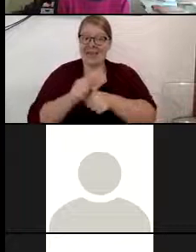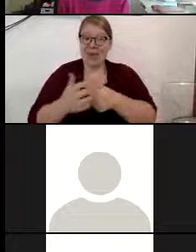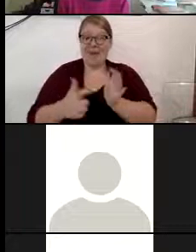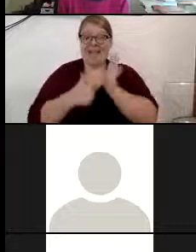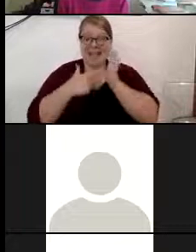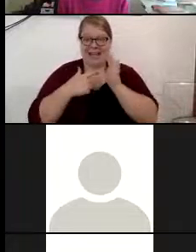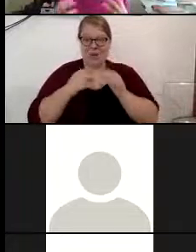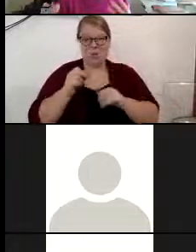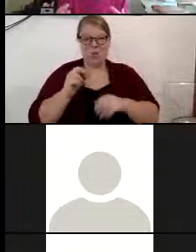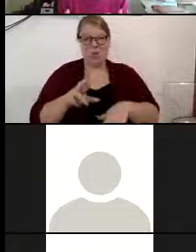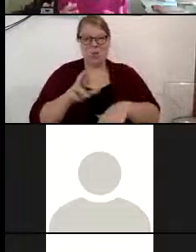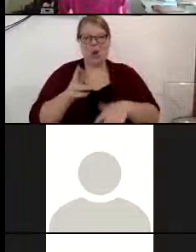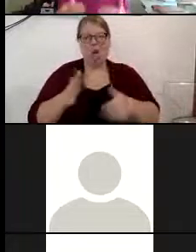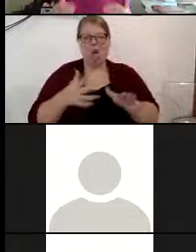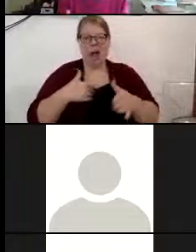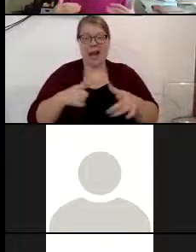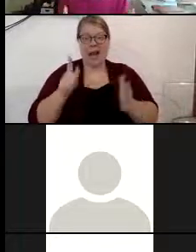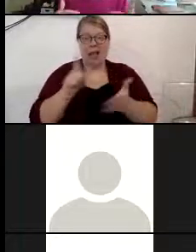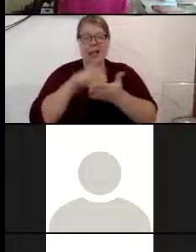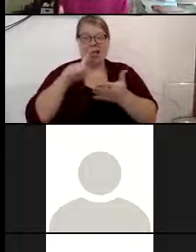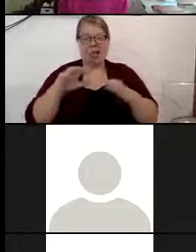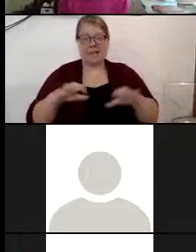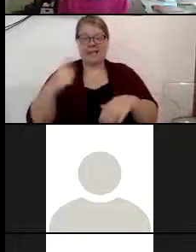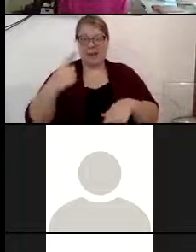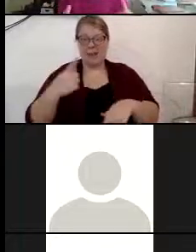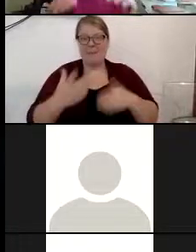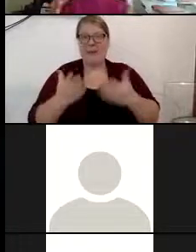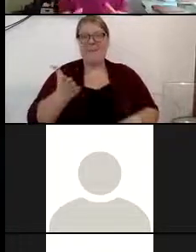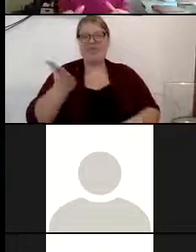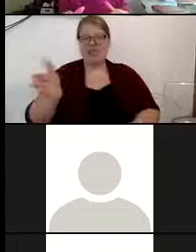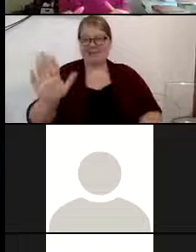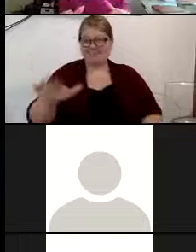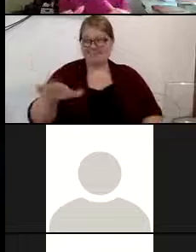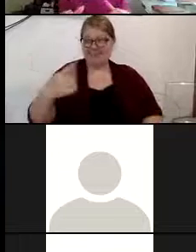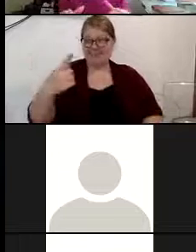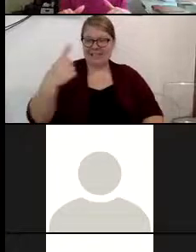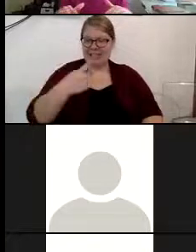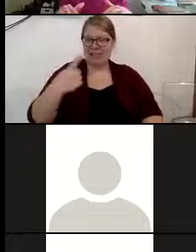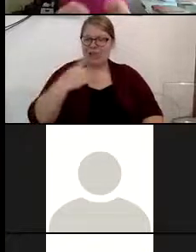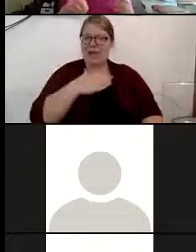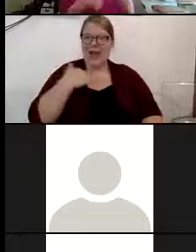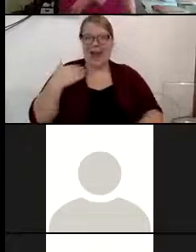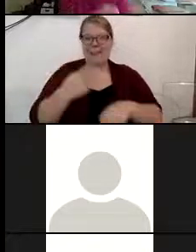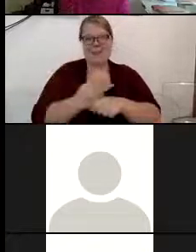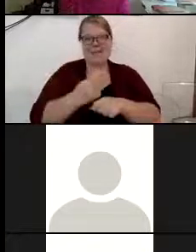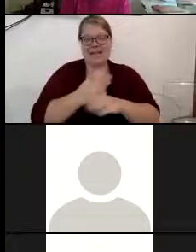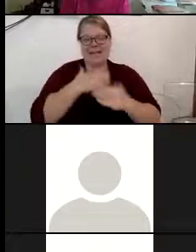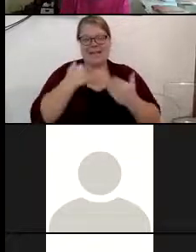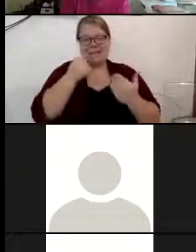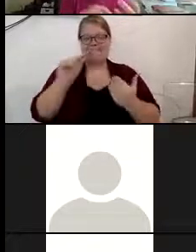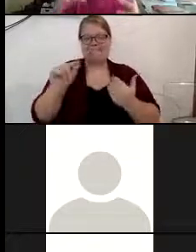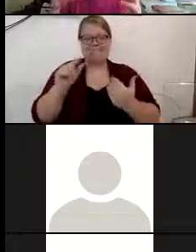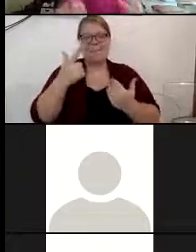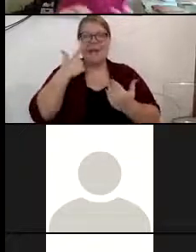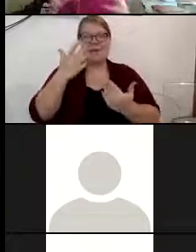acts, you may want to suggest that they think about abstinence in order to keep their